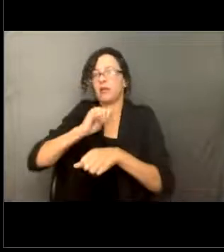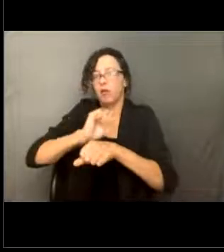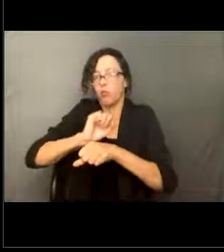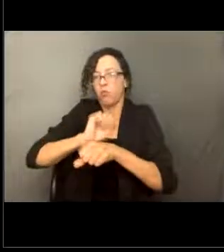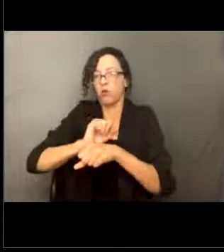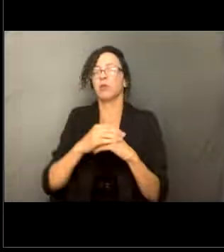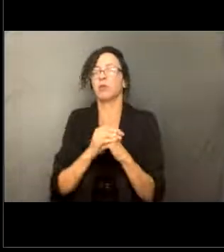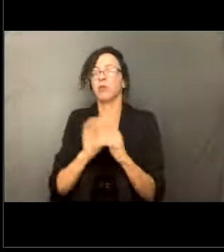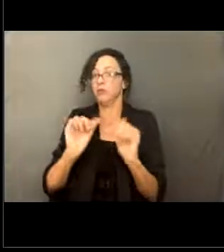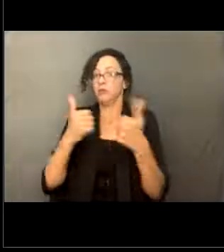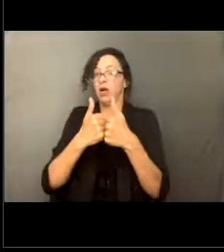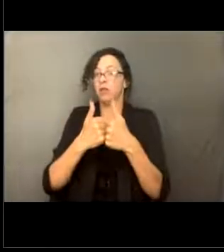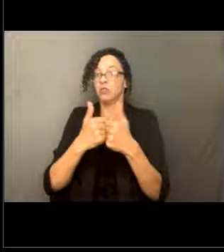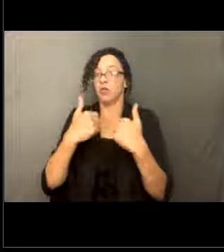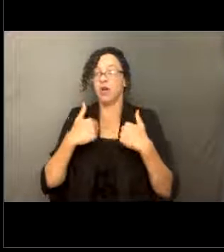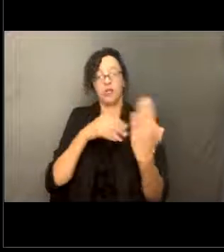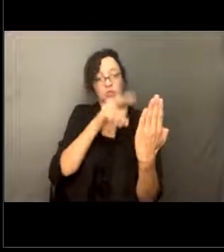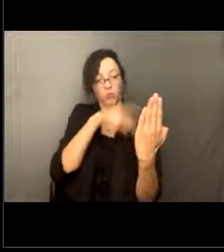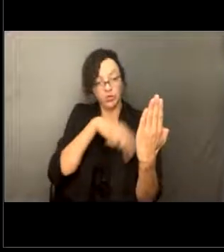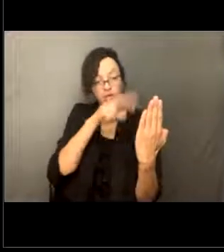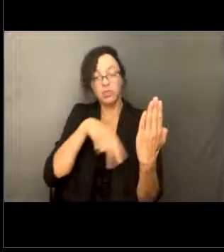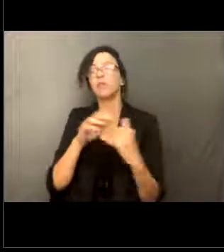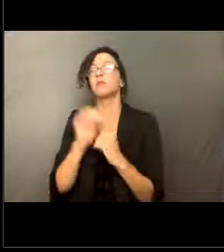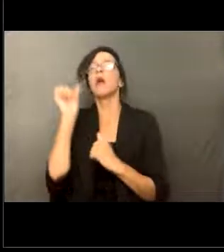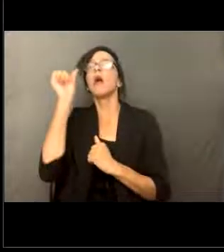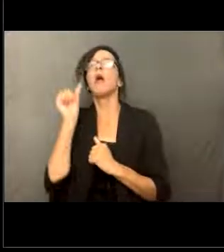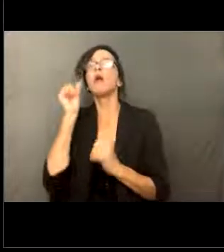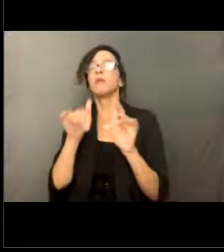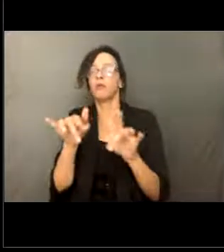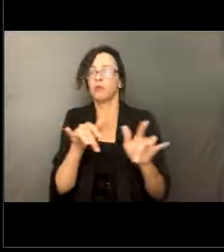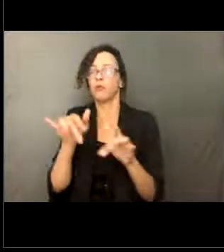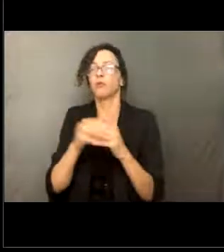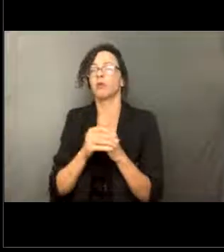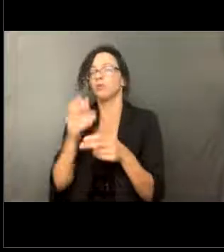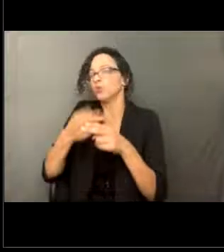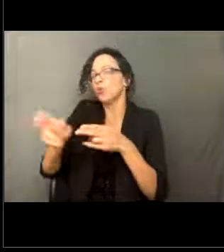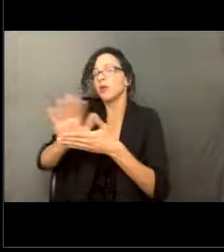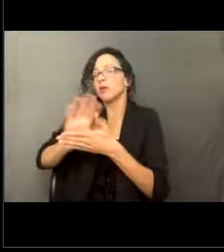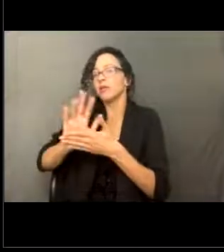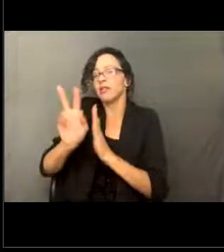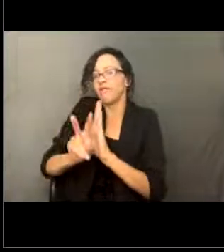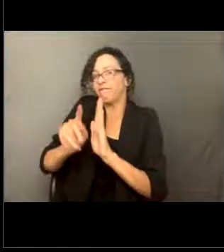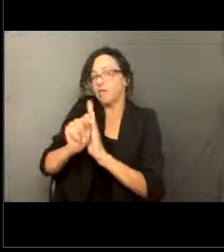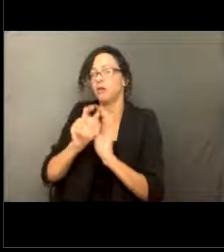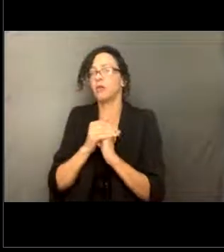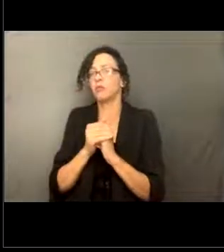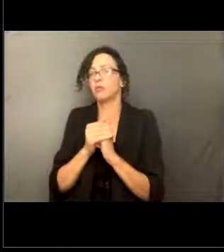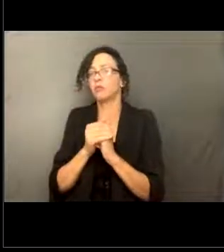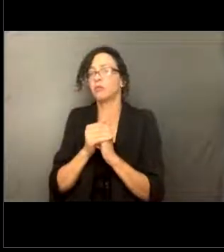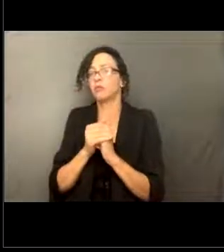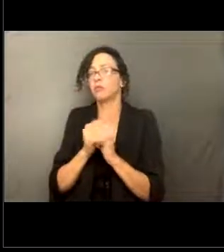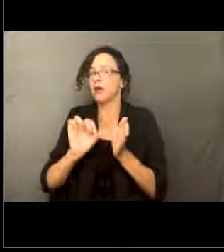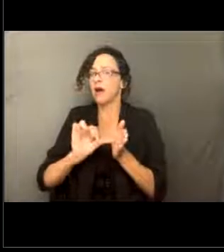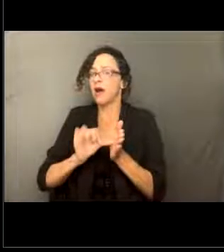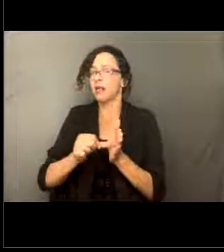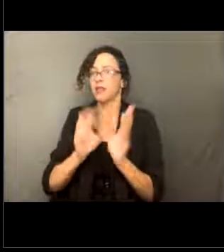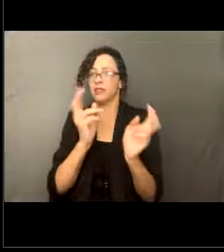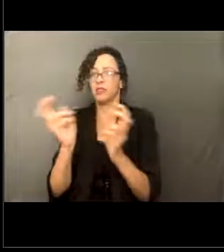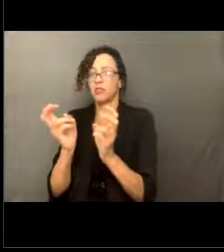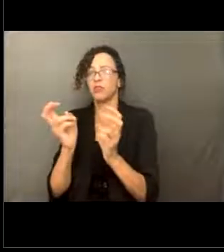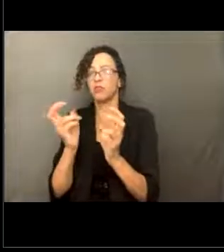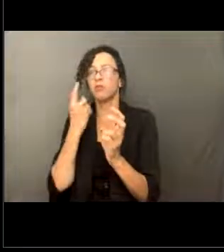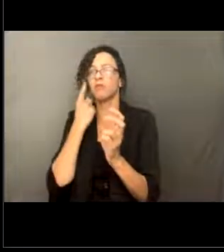of readings, audio recordings, and short videos highlighting issues of equity for the user to consume and